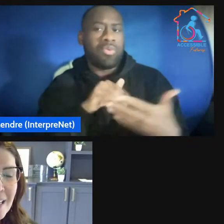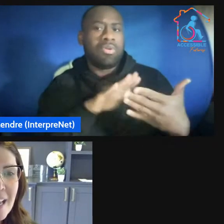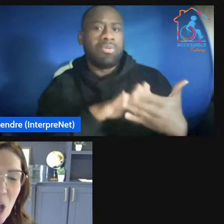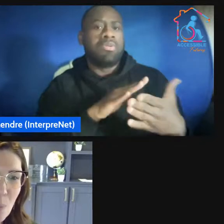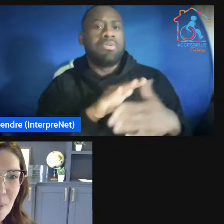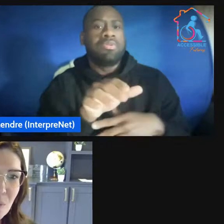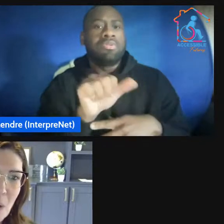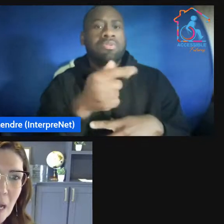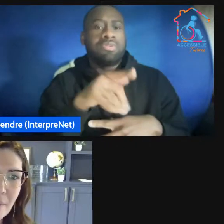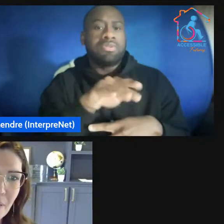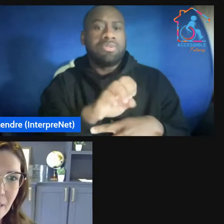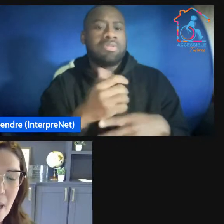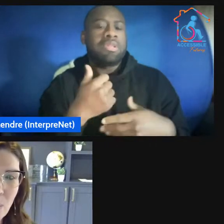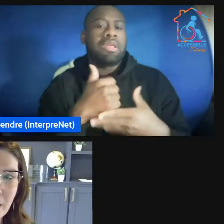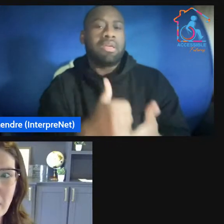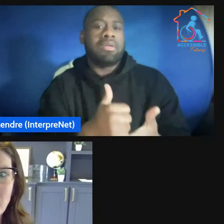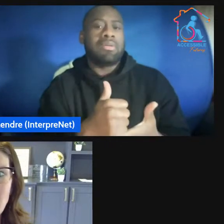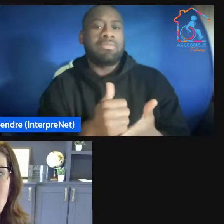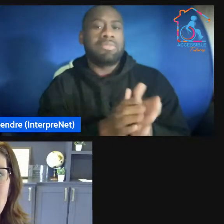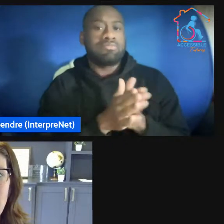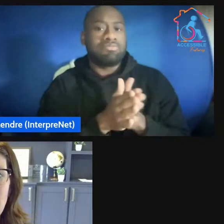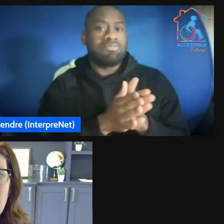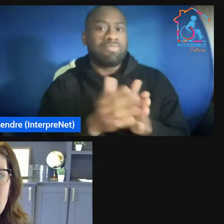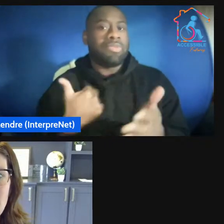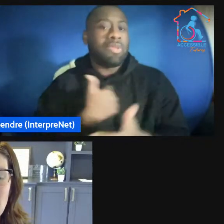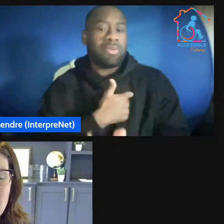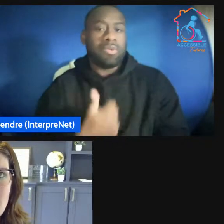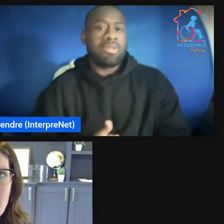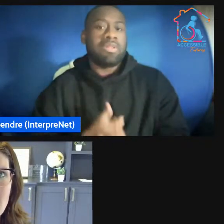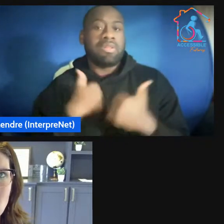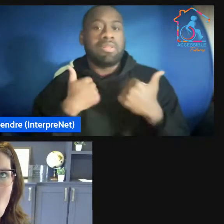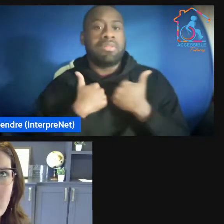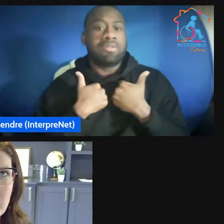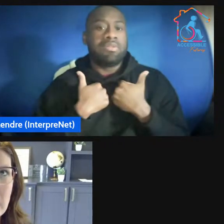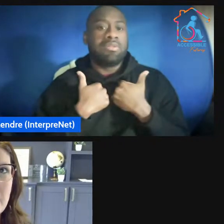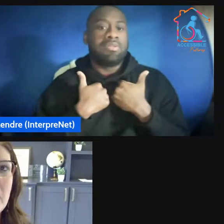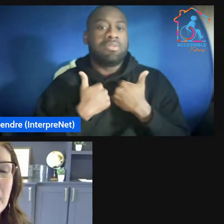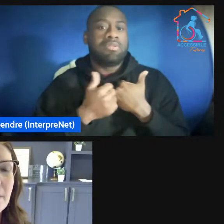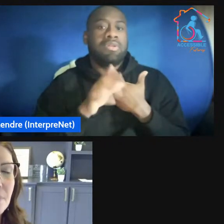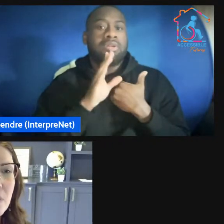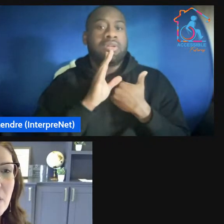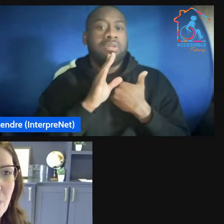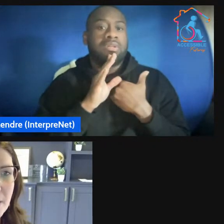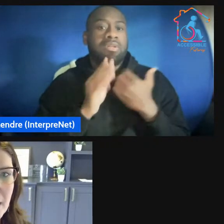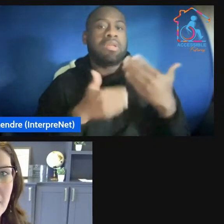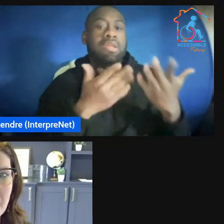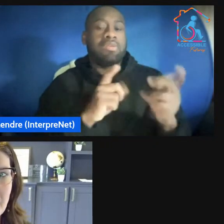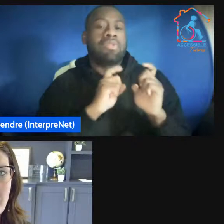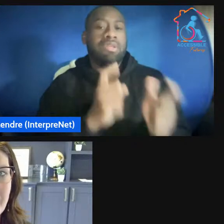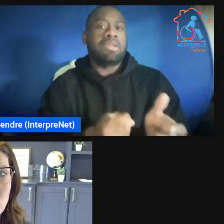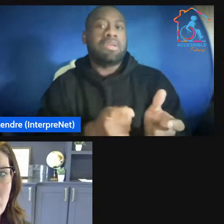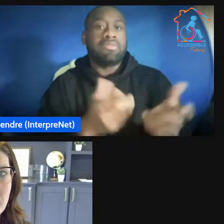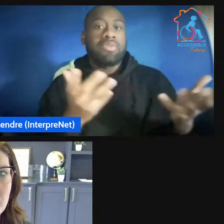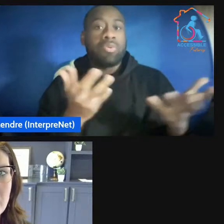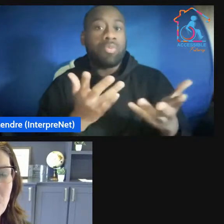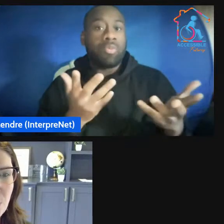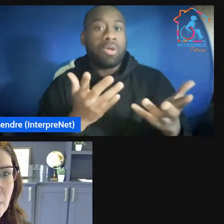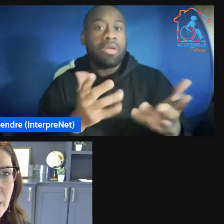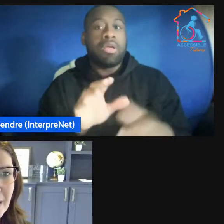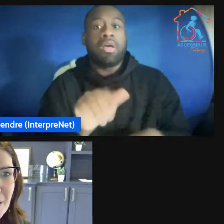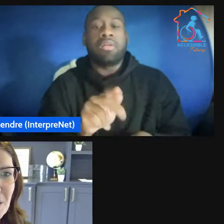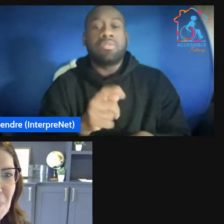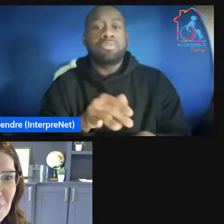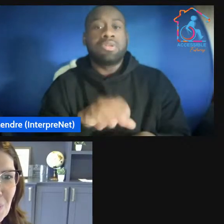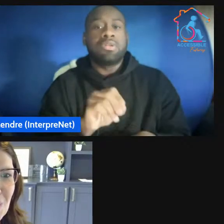that help us thrive and that we live in. It's going to give the gift of autonomy and choice